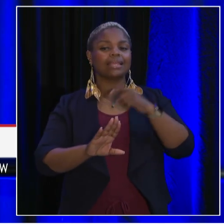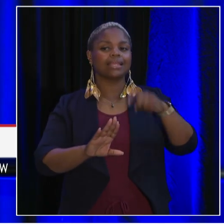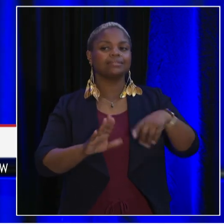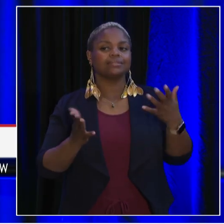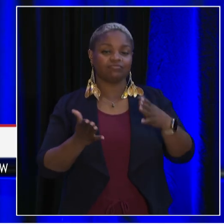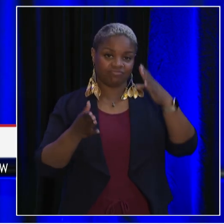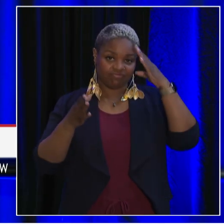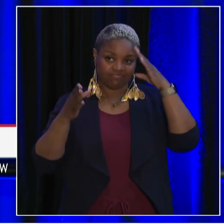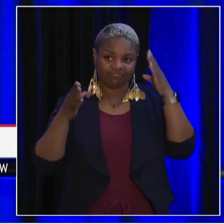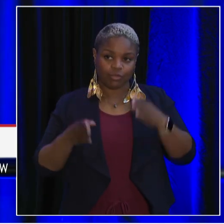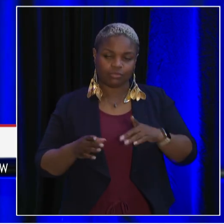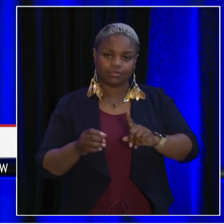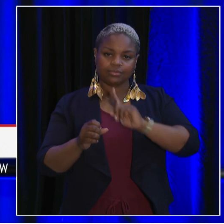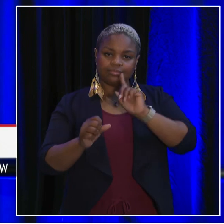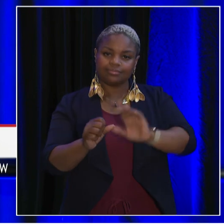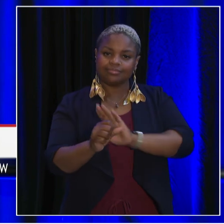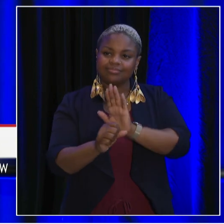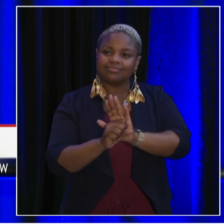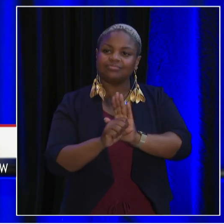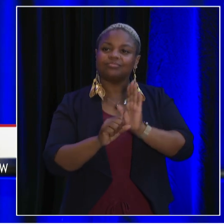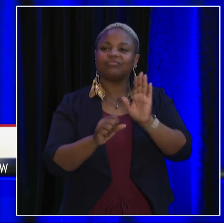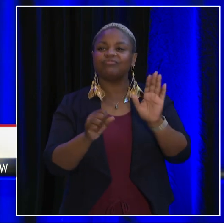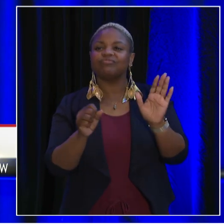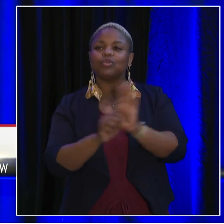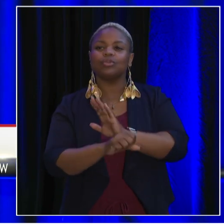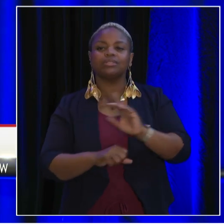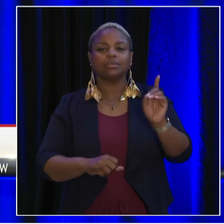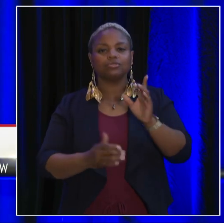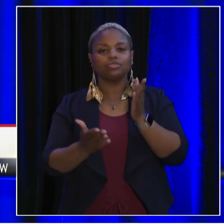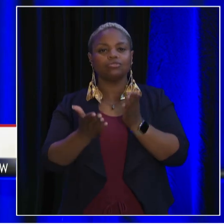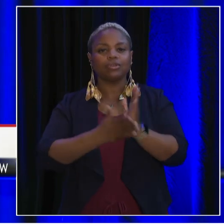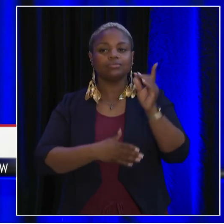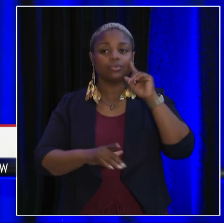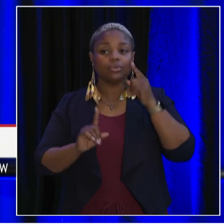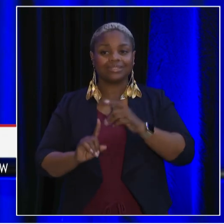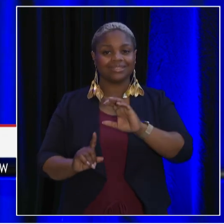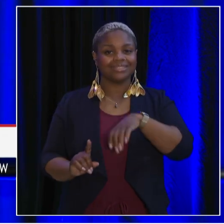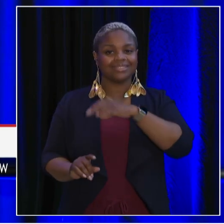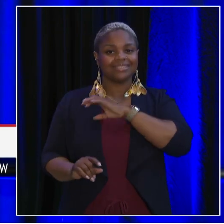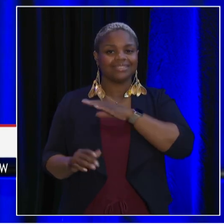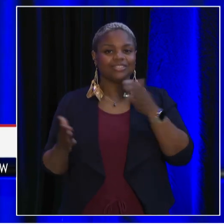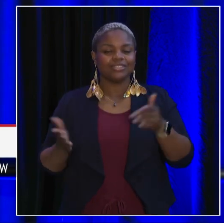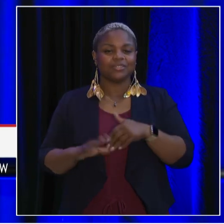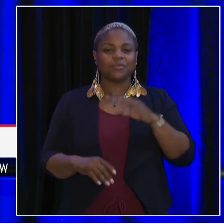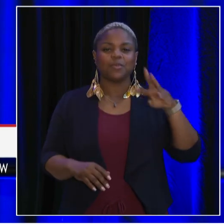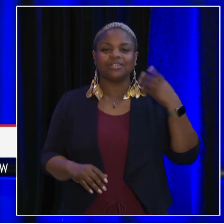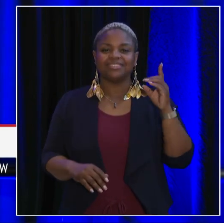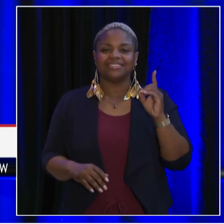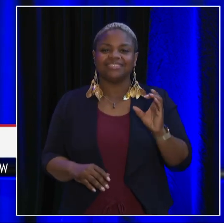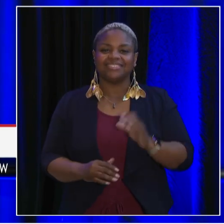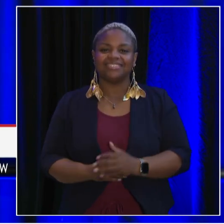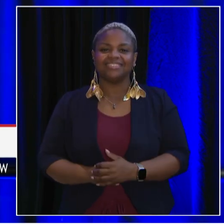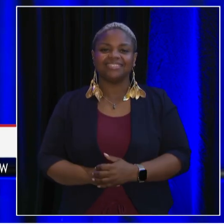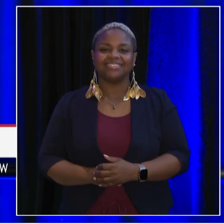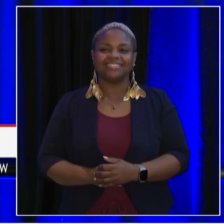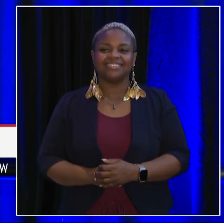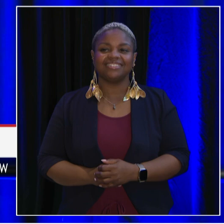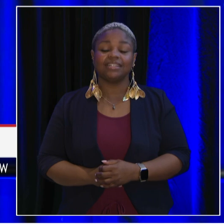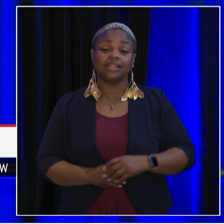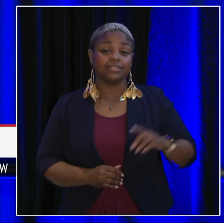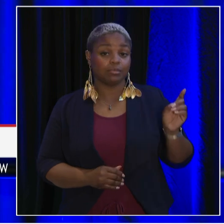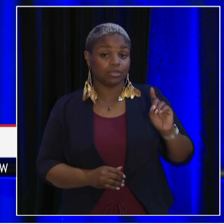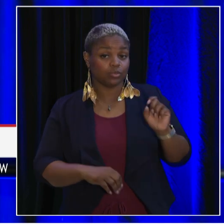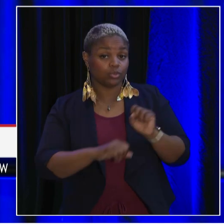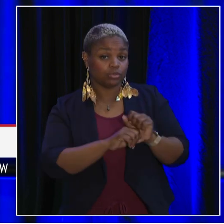securing full democratic rights for the citizens of Washington, D.C. Democracy work is 365, as I like to